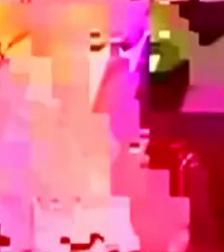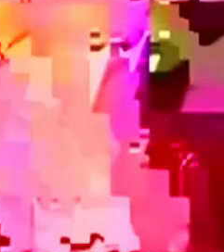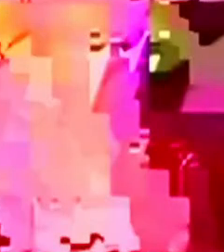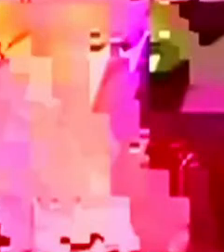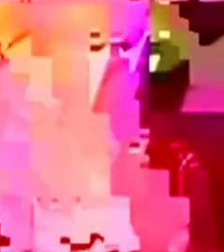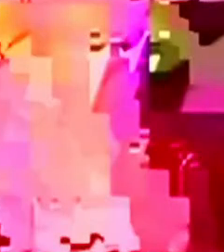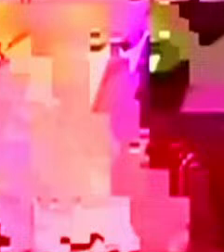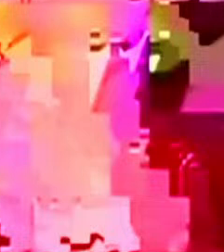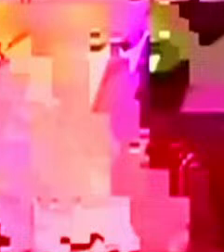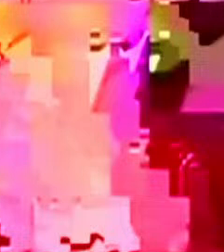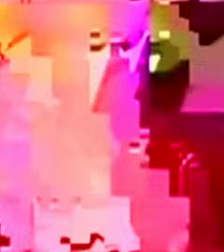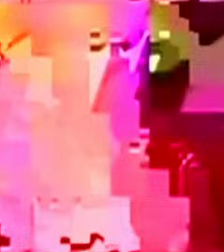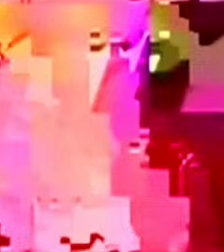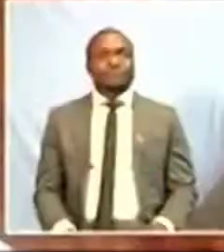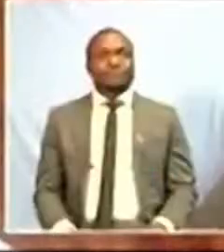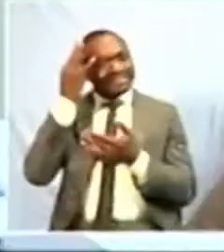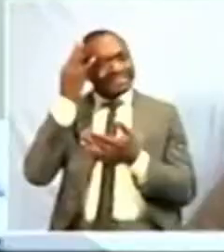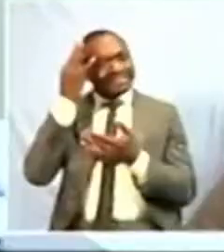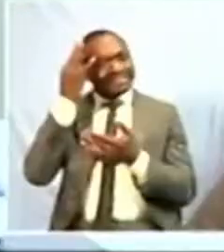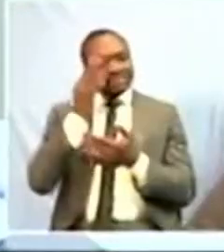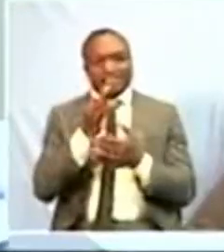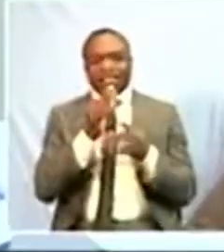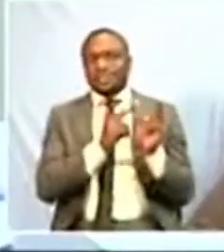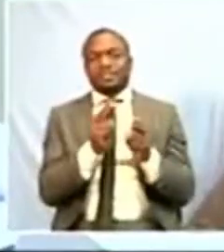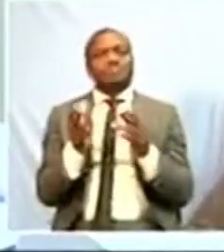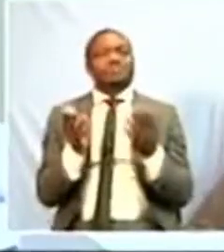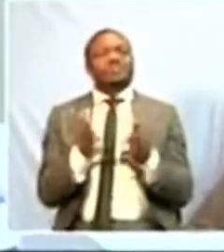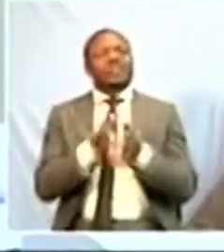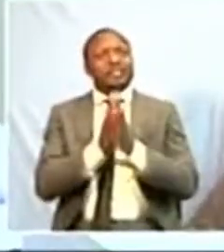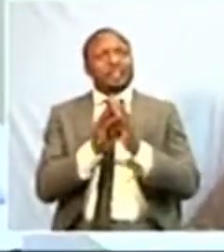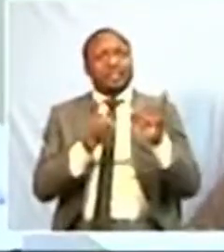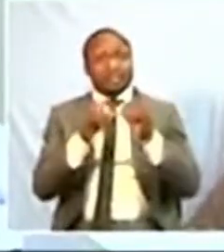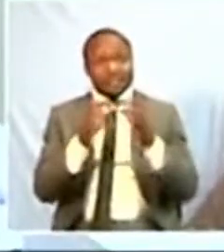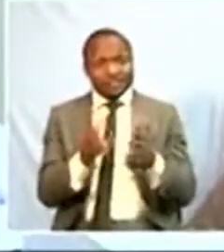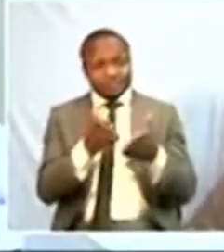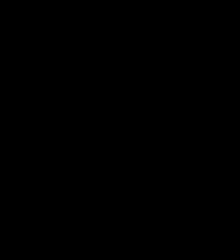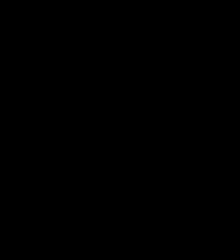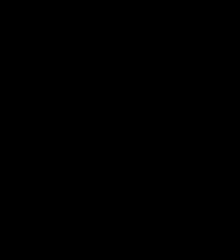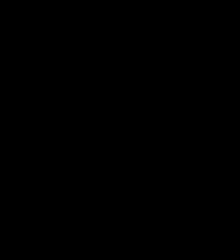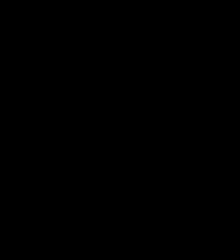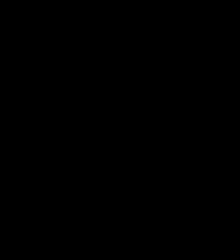I don't want to say because town clerk has no answers. So I'll ask the directors.